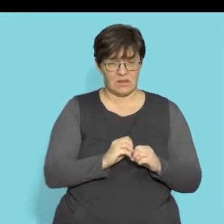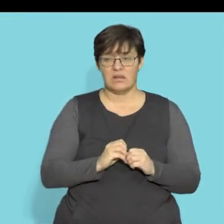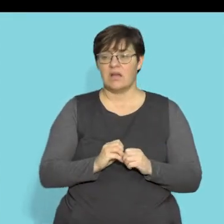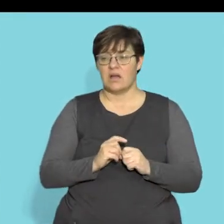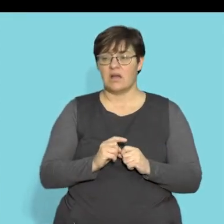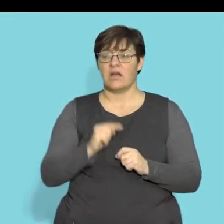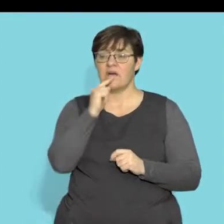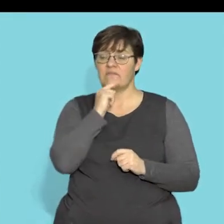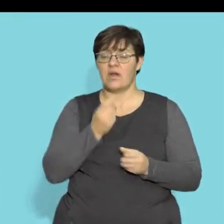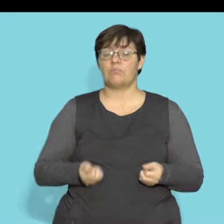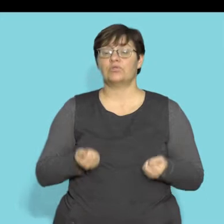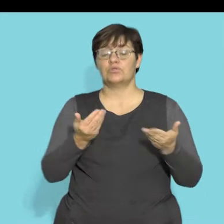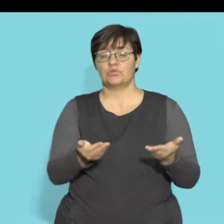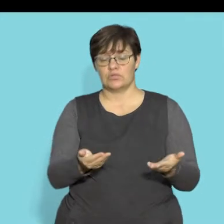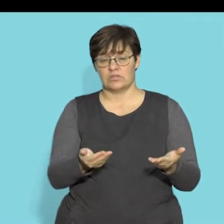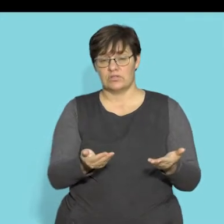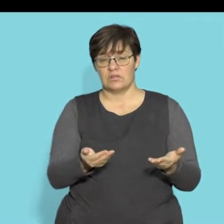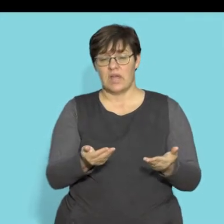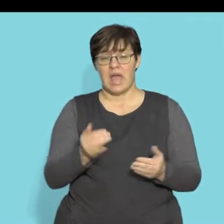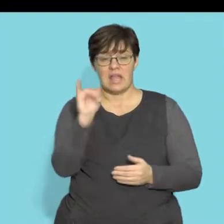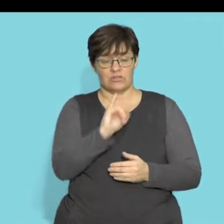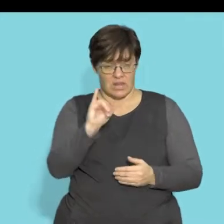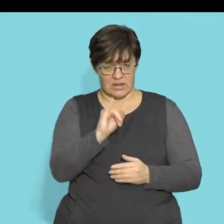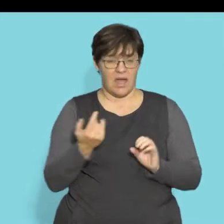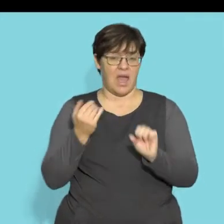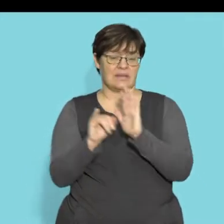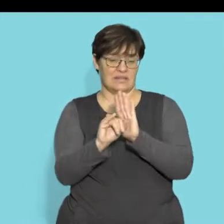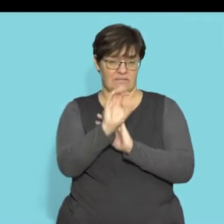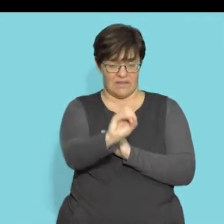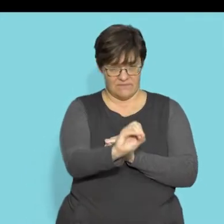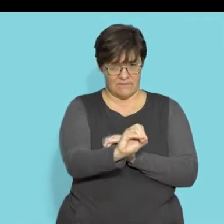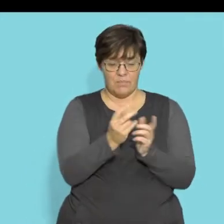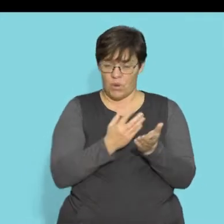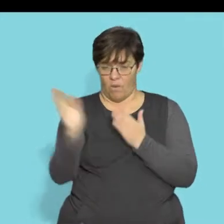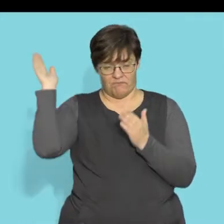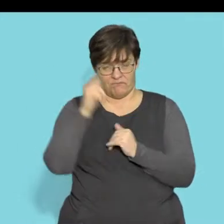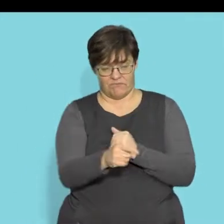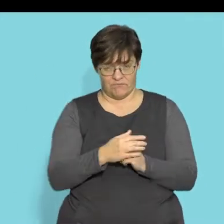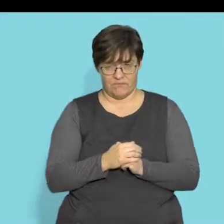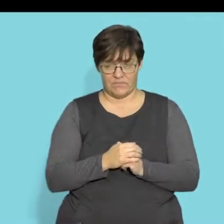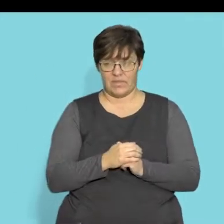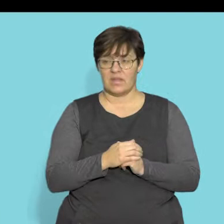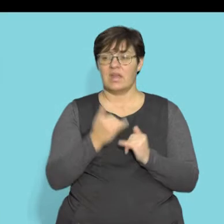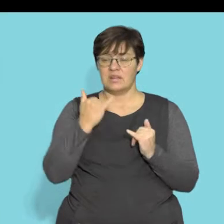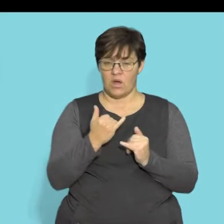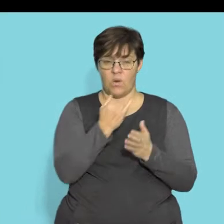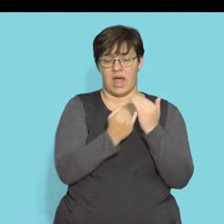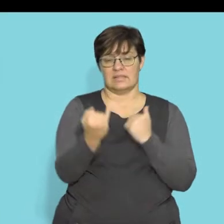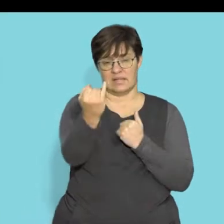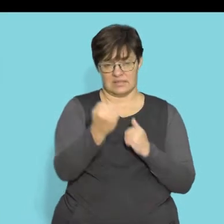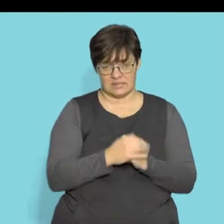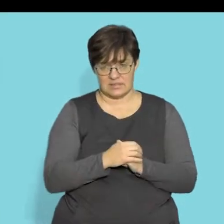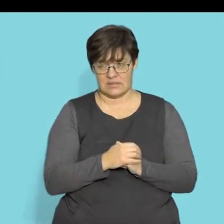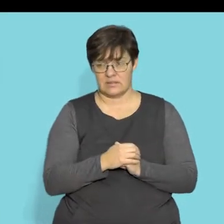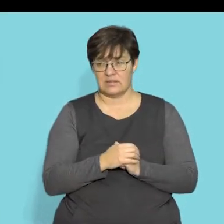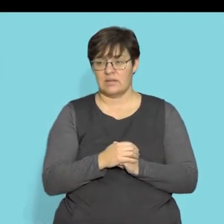that produces insulin has been identified and it has been cut out, and that gene is then isolated. So we refer to